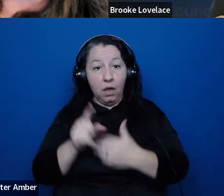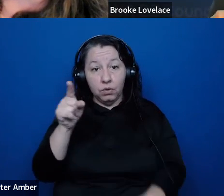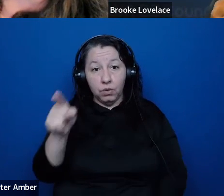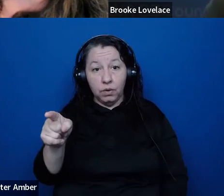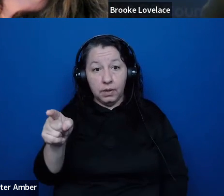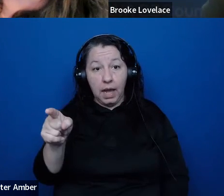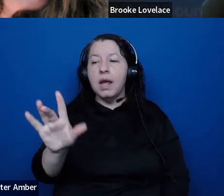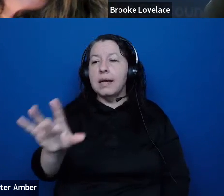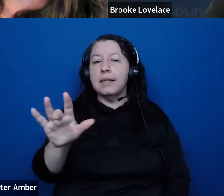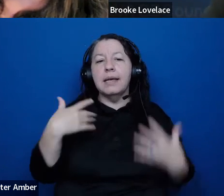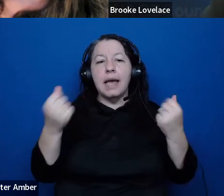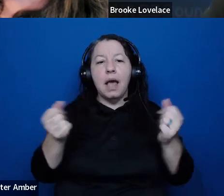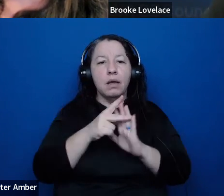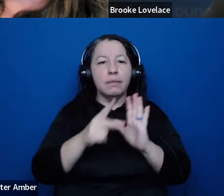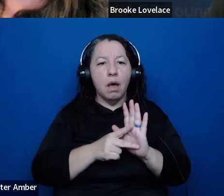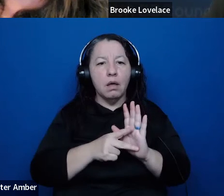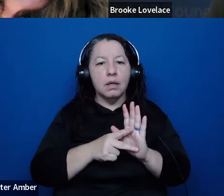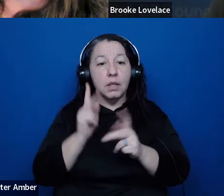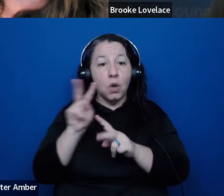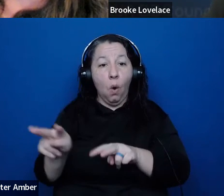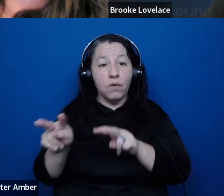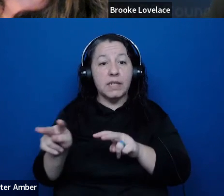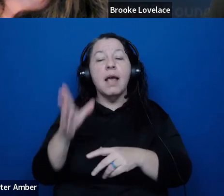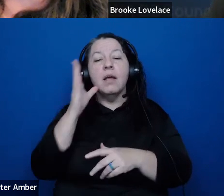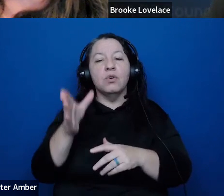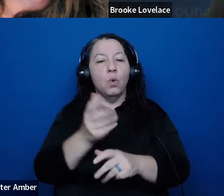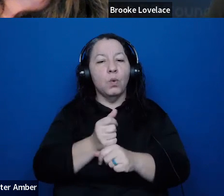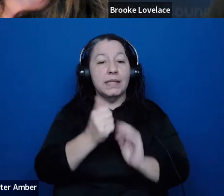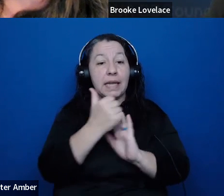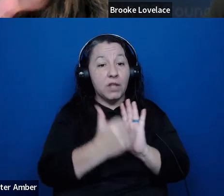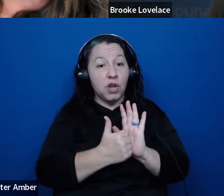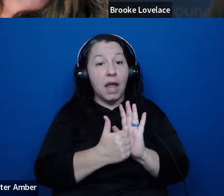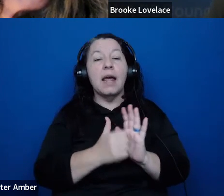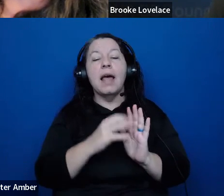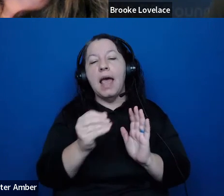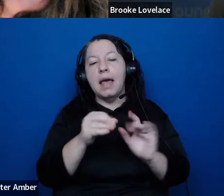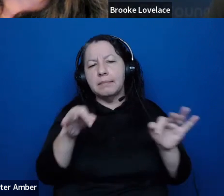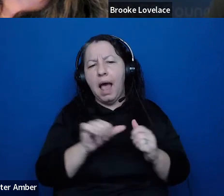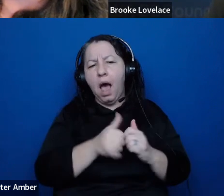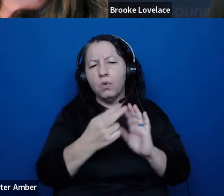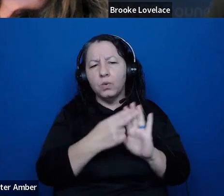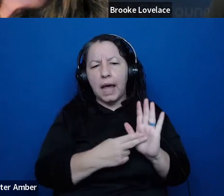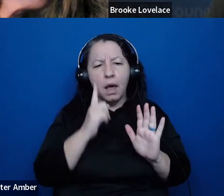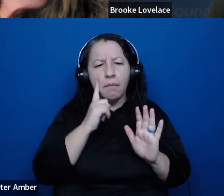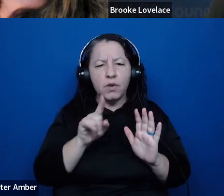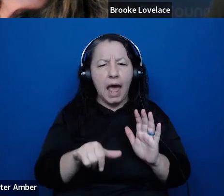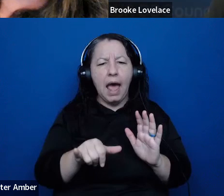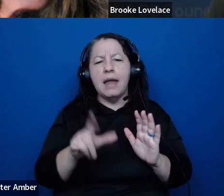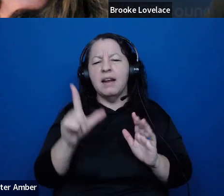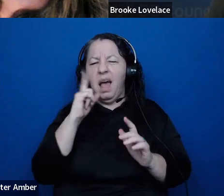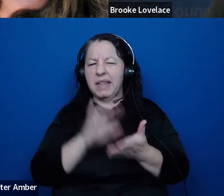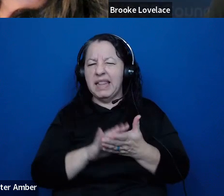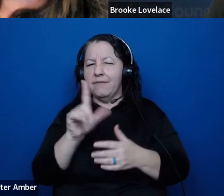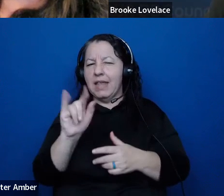Health Policy Oversight and you'll get the agenda and how to sign up for a link to get on it. Or I think the link is right there too. The